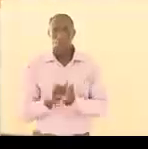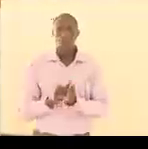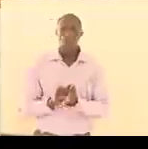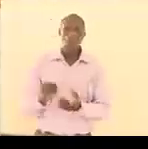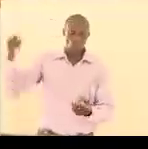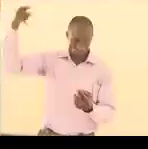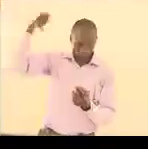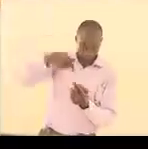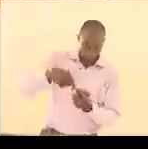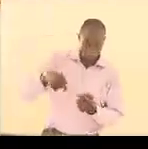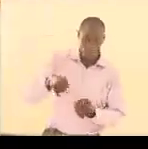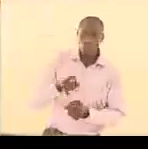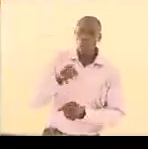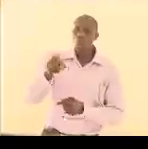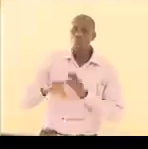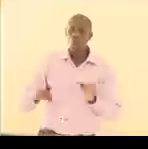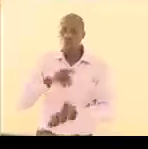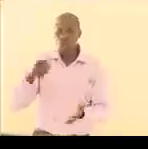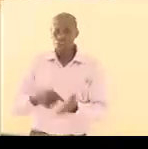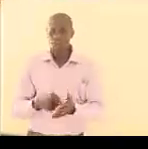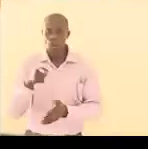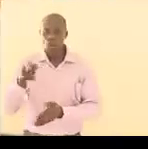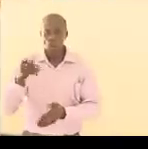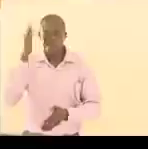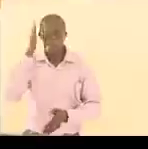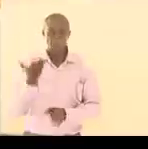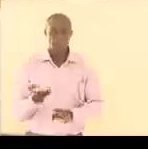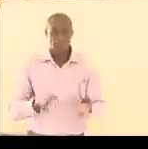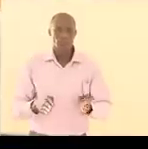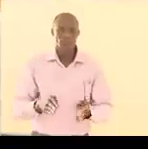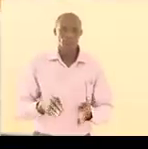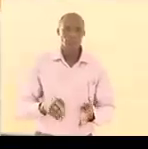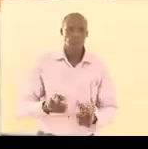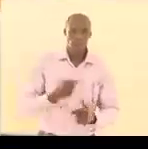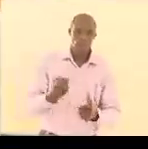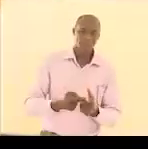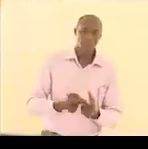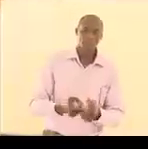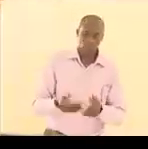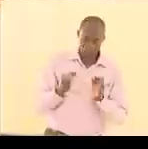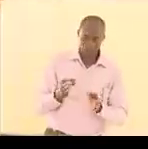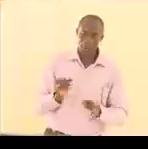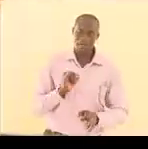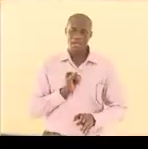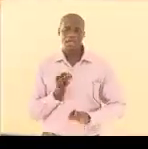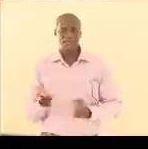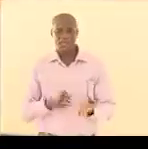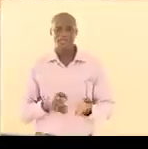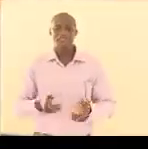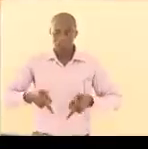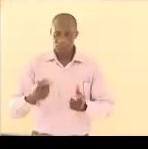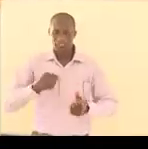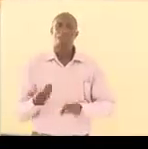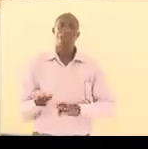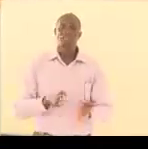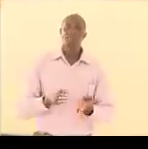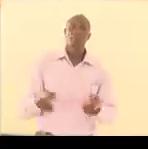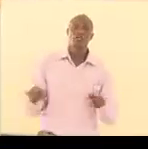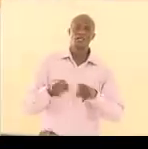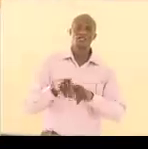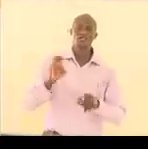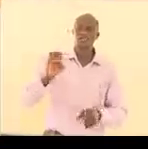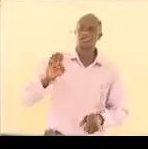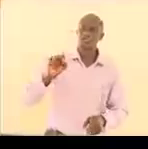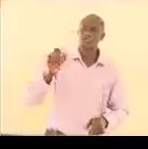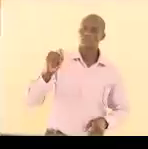if they say, okay, unless you do this terrible thing, you are going to die. Then you say, if I perish, let me perish,